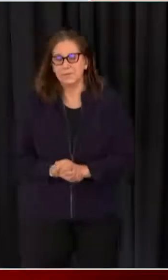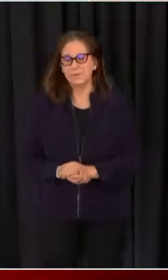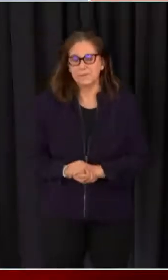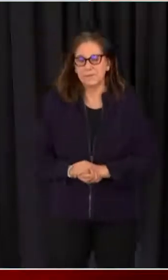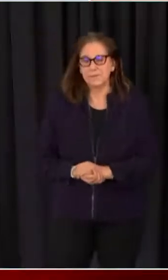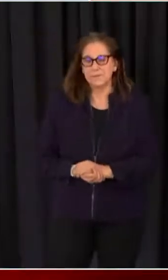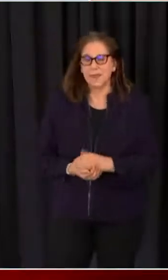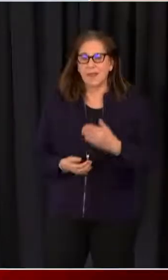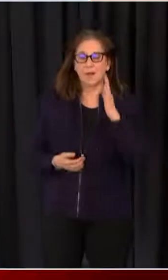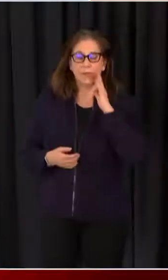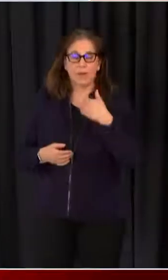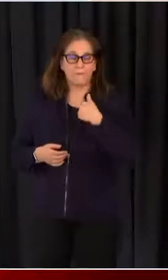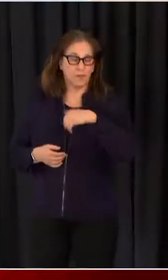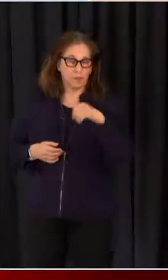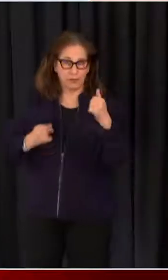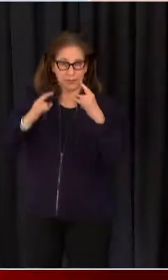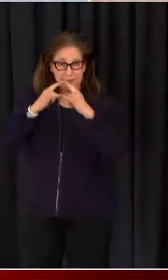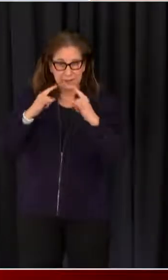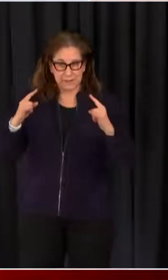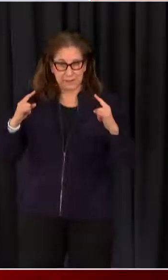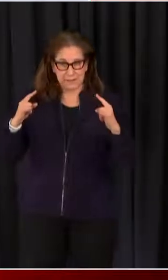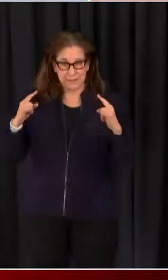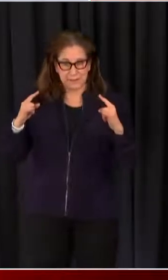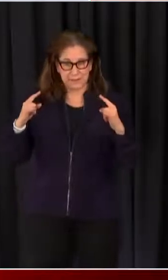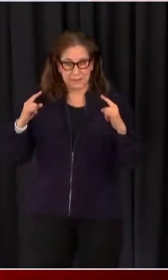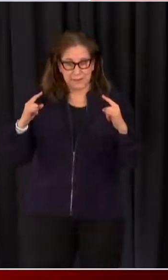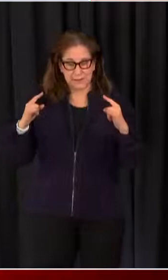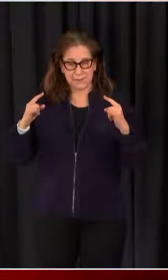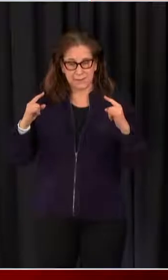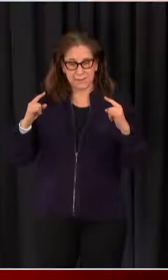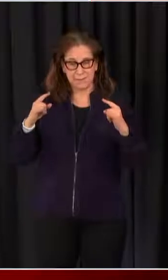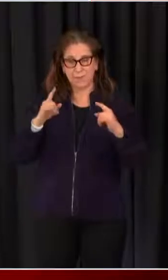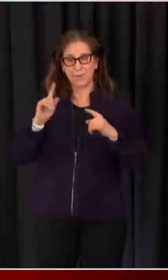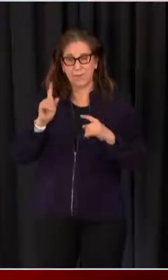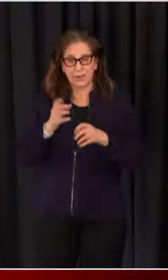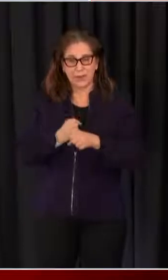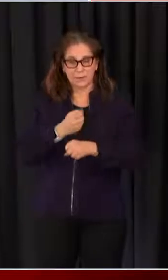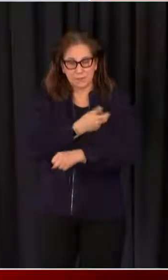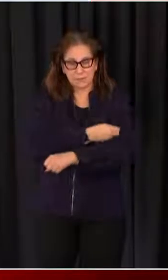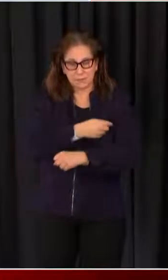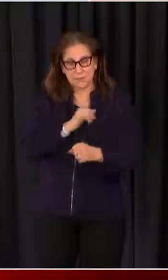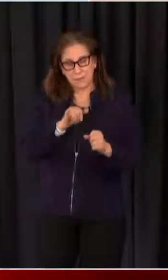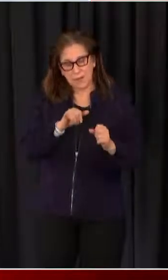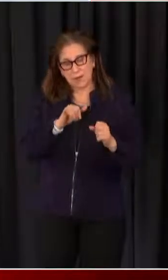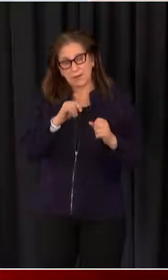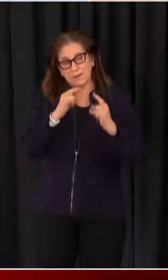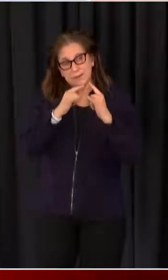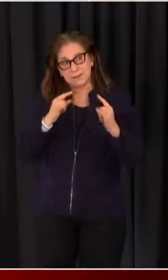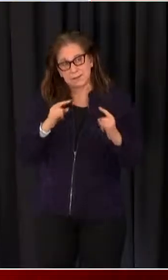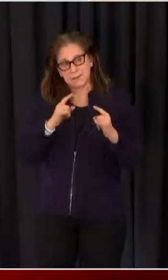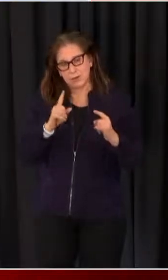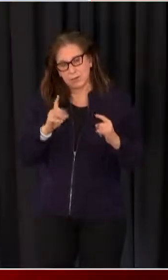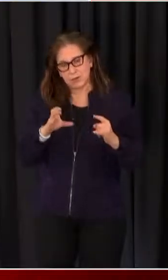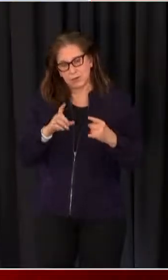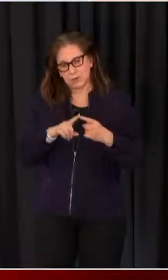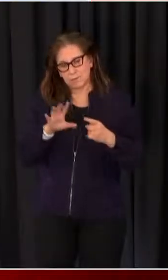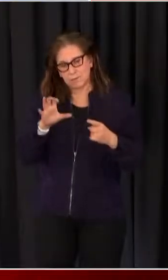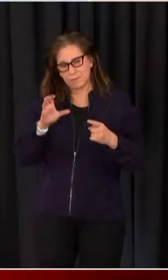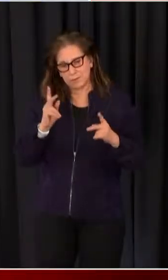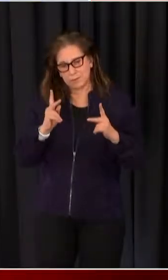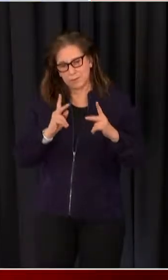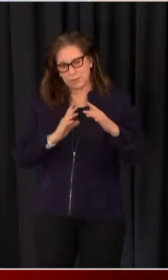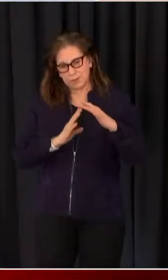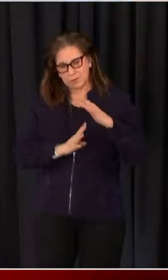site planning for vaccinations. The lower throughput sites are 100 to 500, medium is 600 to 700. And then our